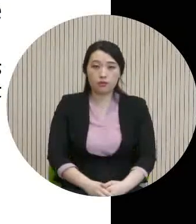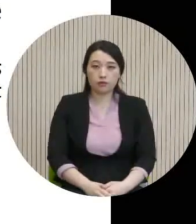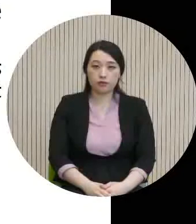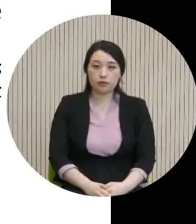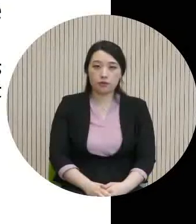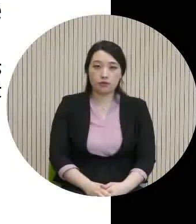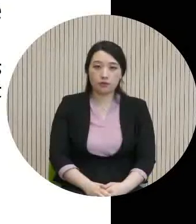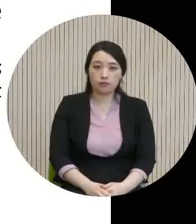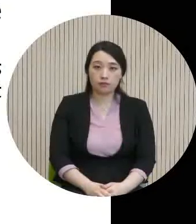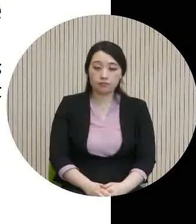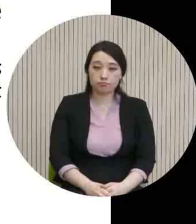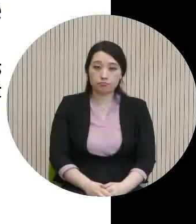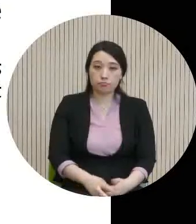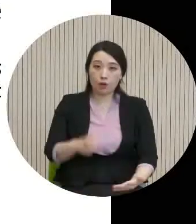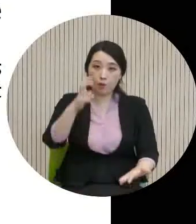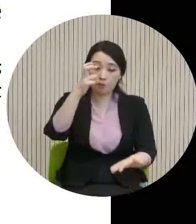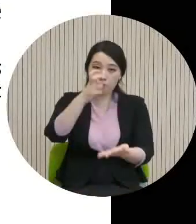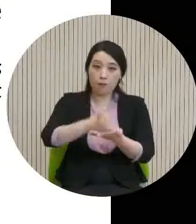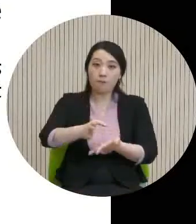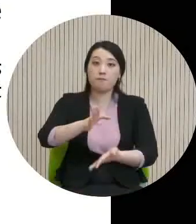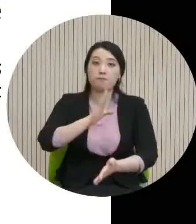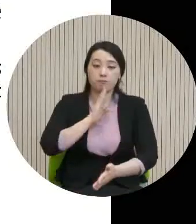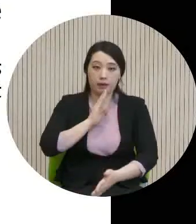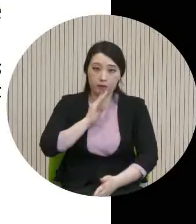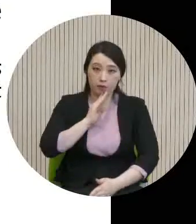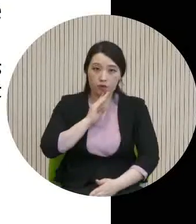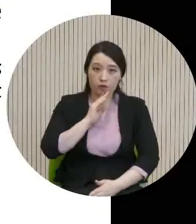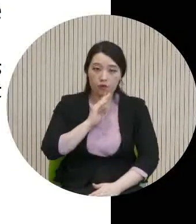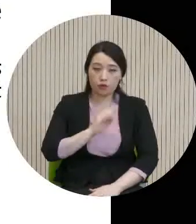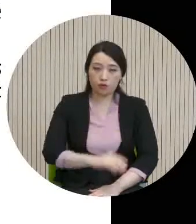of publications from its country.